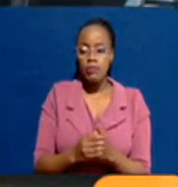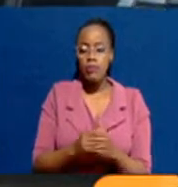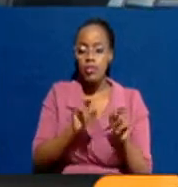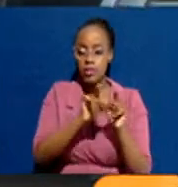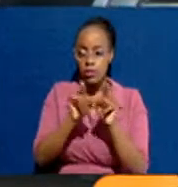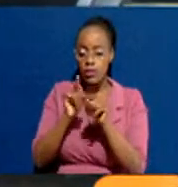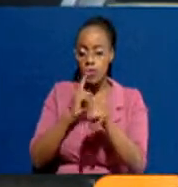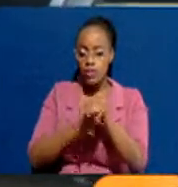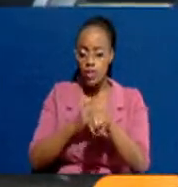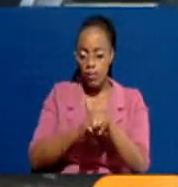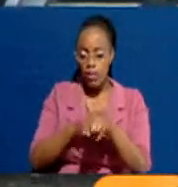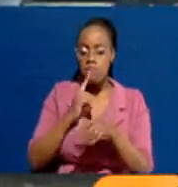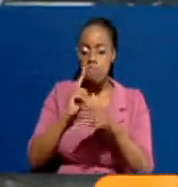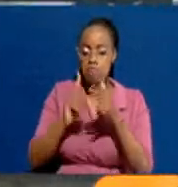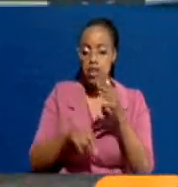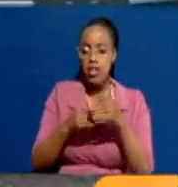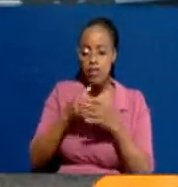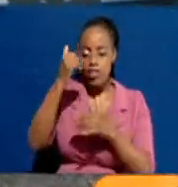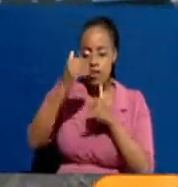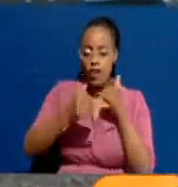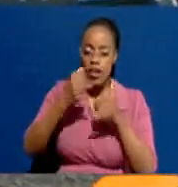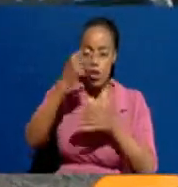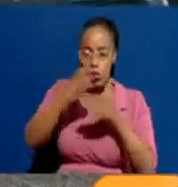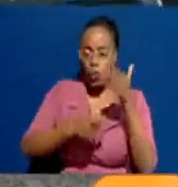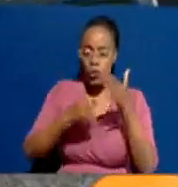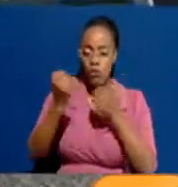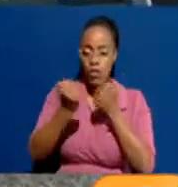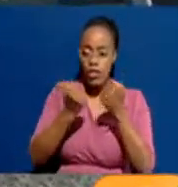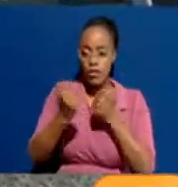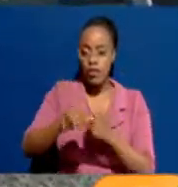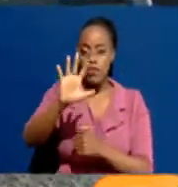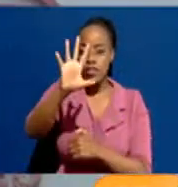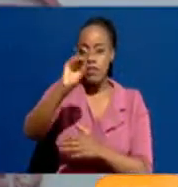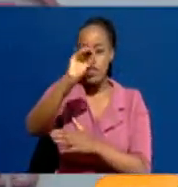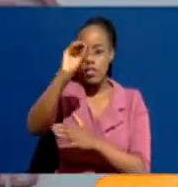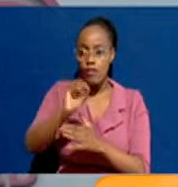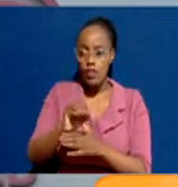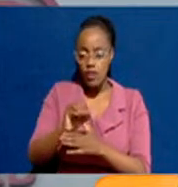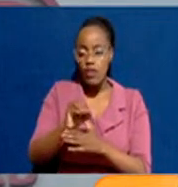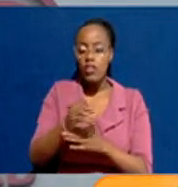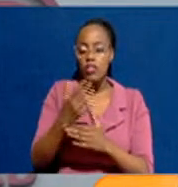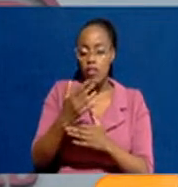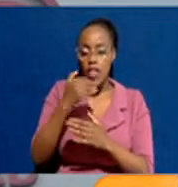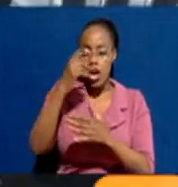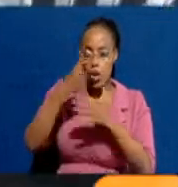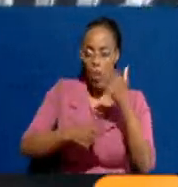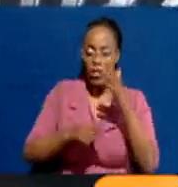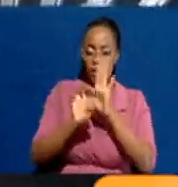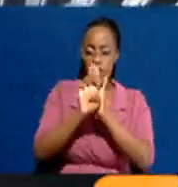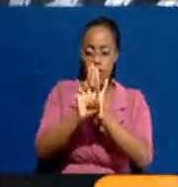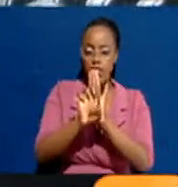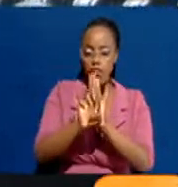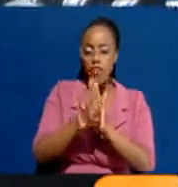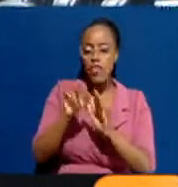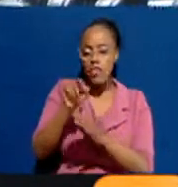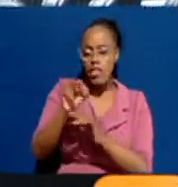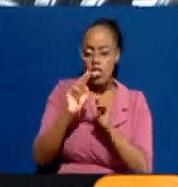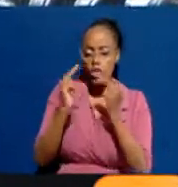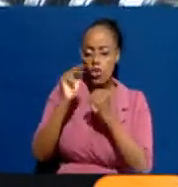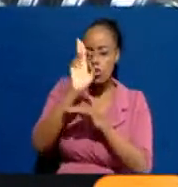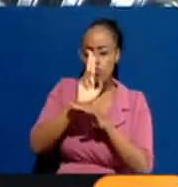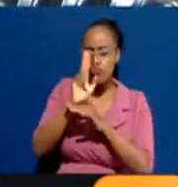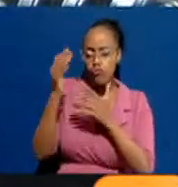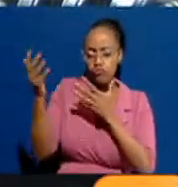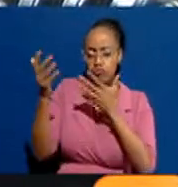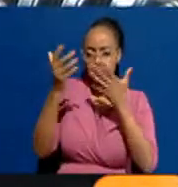Further, the dealers say that the final price of their vehicle is usually 50% of the landing cost, with an example of such a unit which was imported